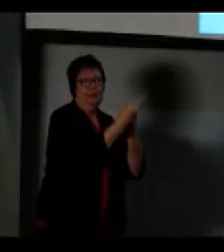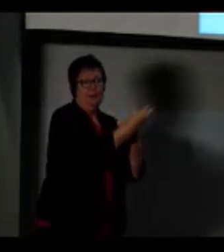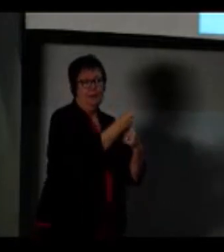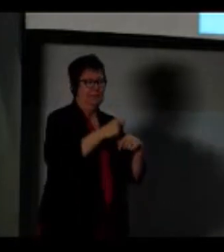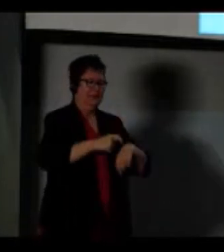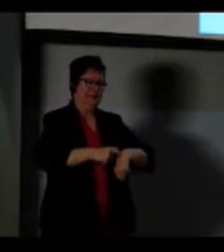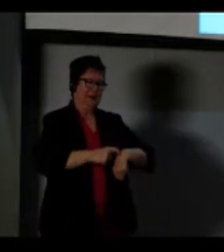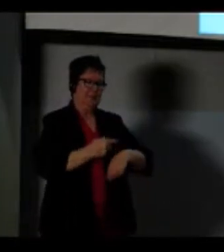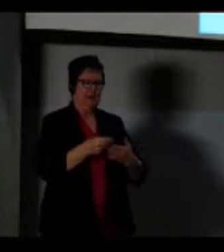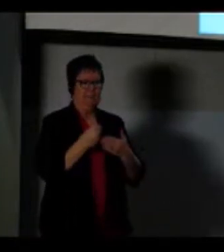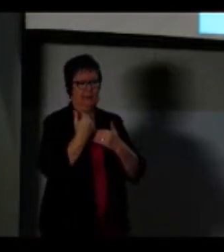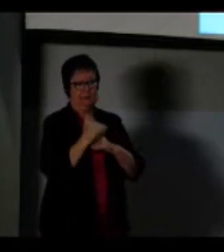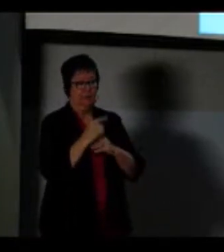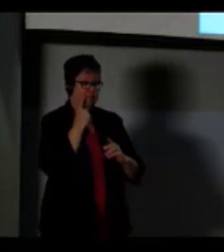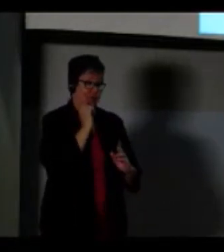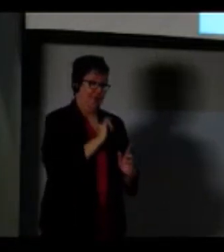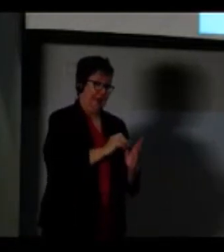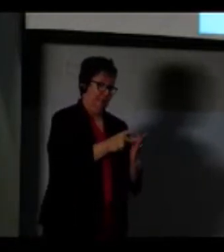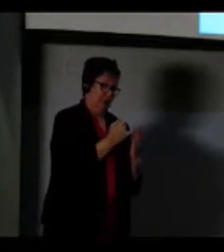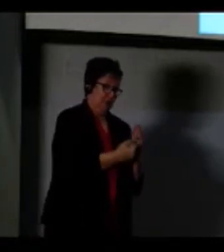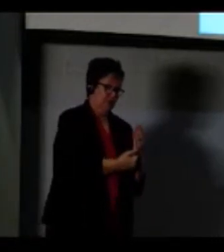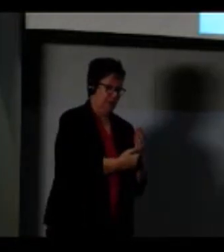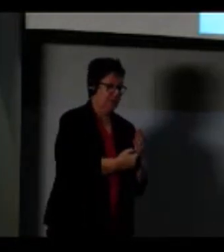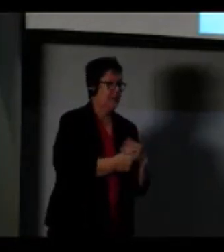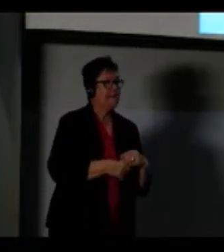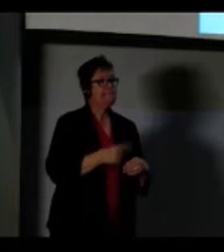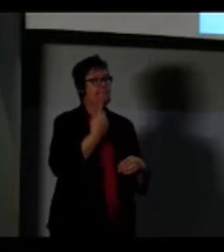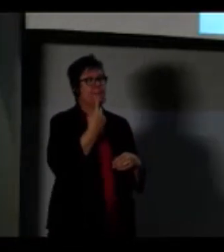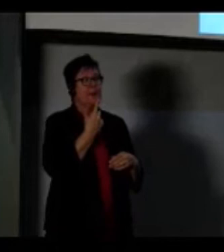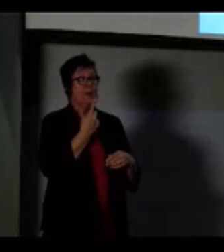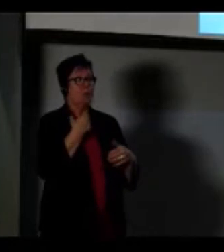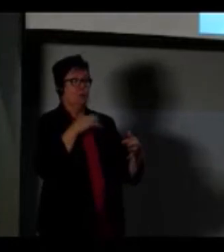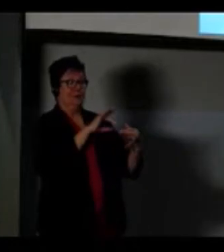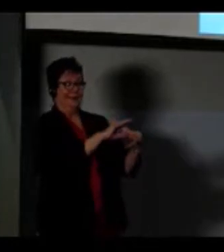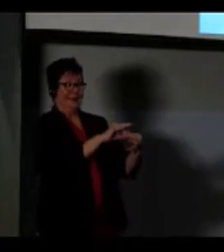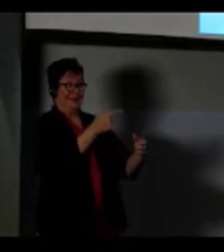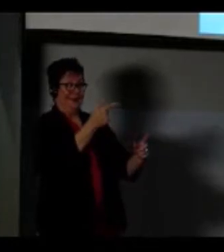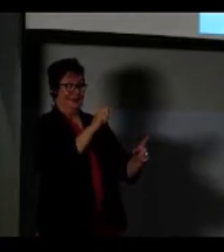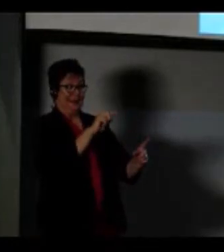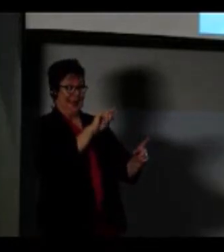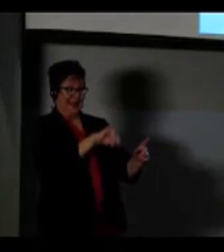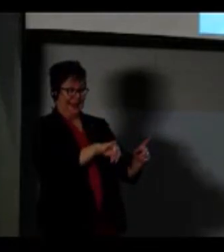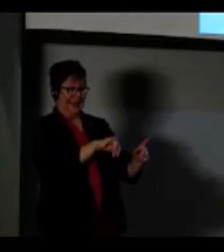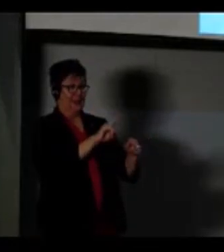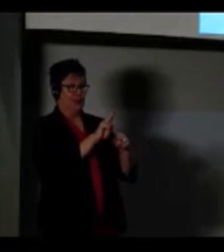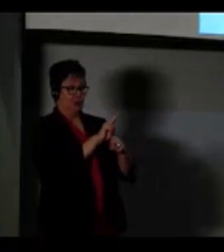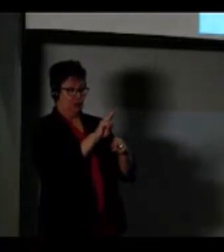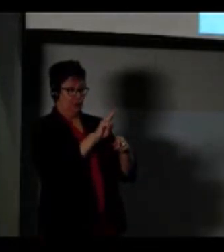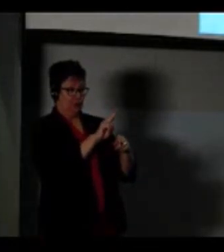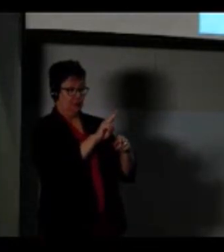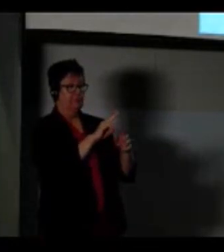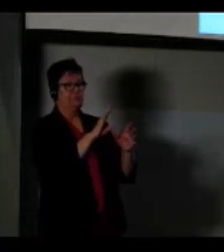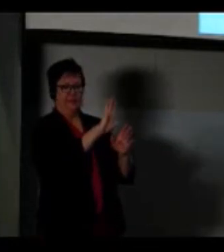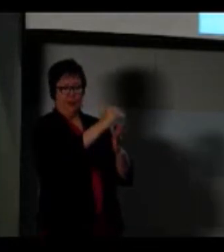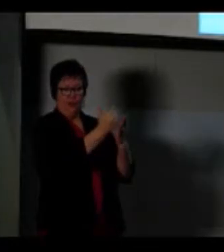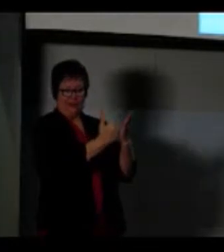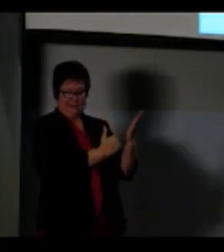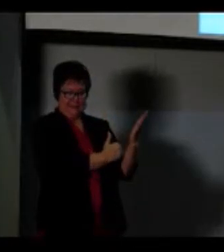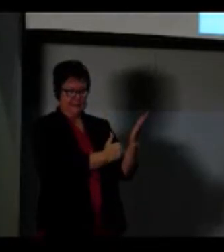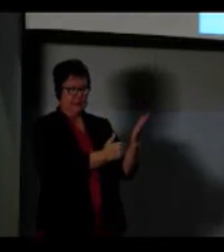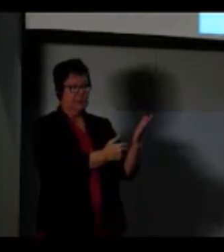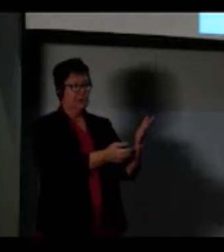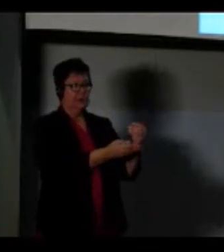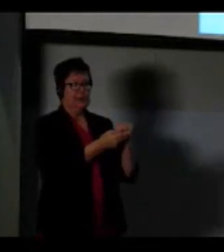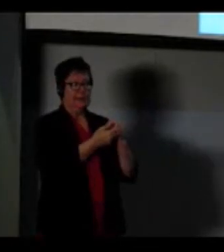resources within this project. But the one step of linking to the Getty Union List of Artist Names added value to our